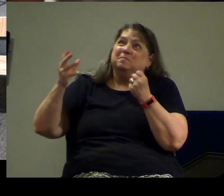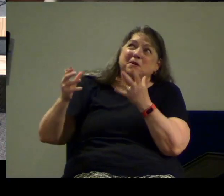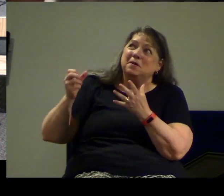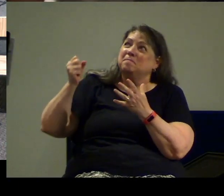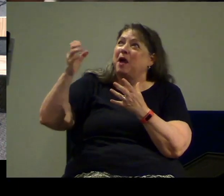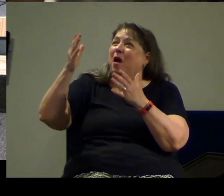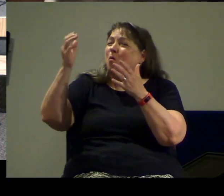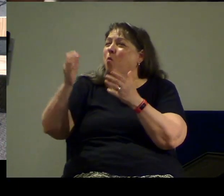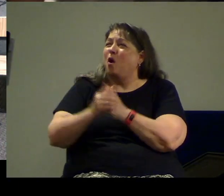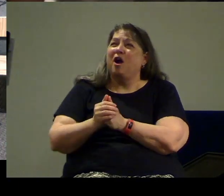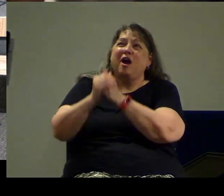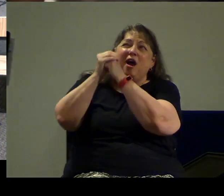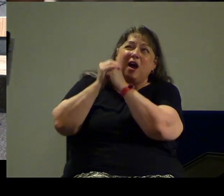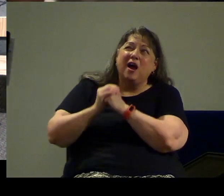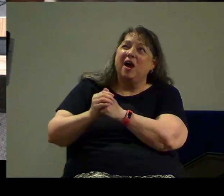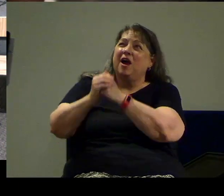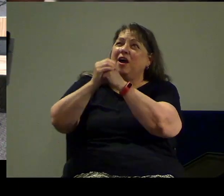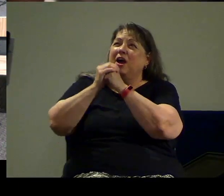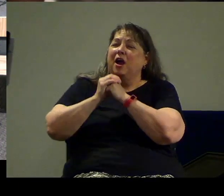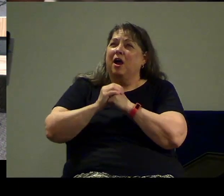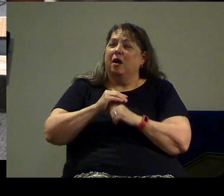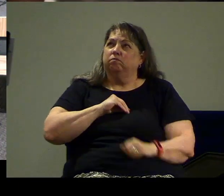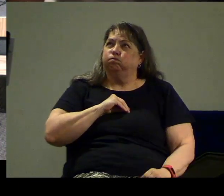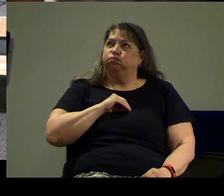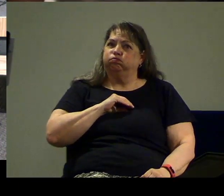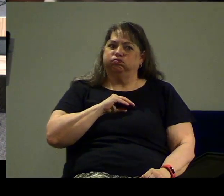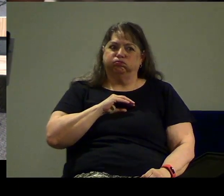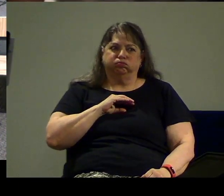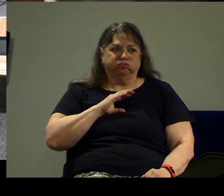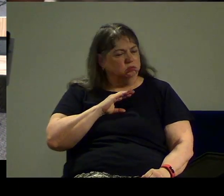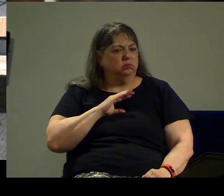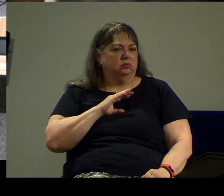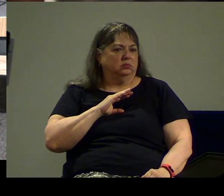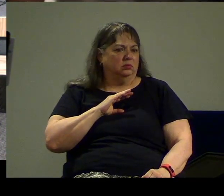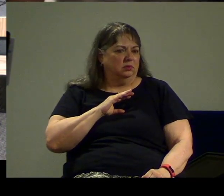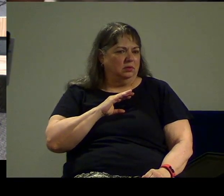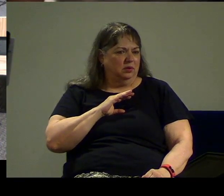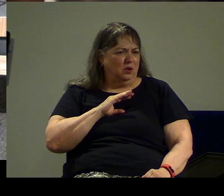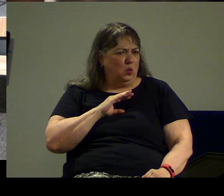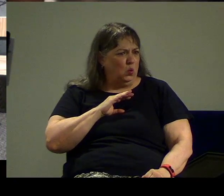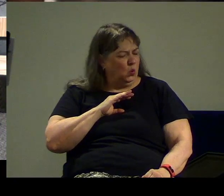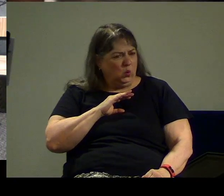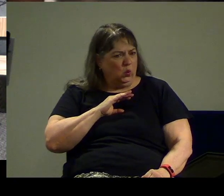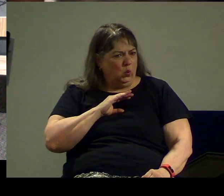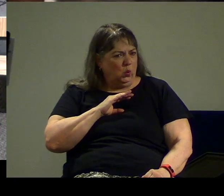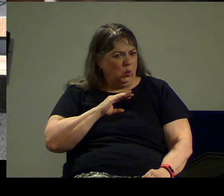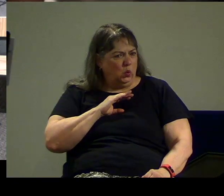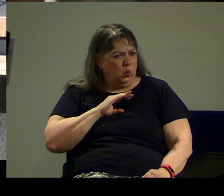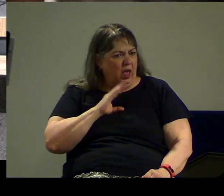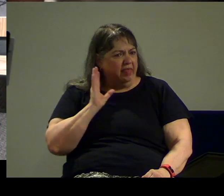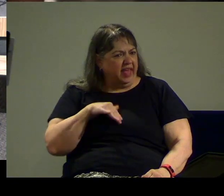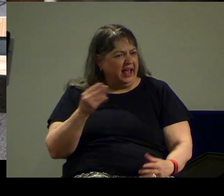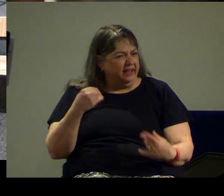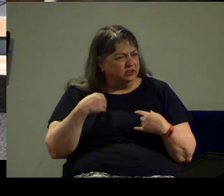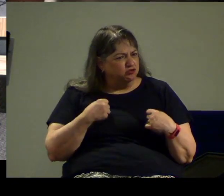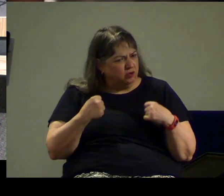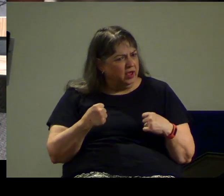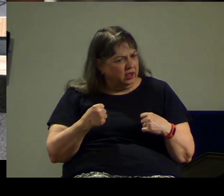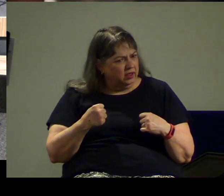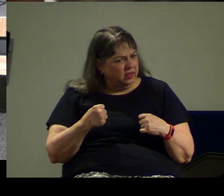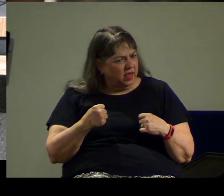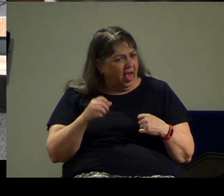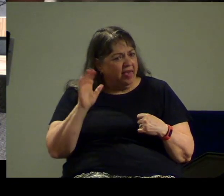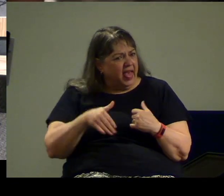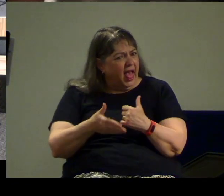Lord your God, it just builds your faith. It strengthens you in understanding and knowing in whom